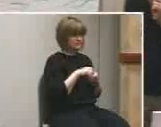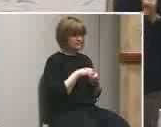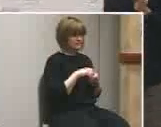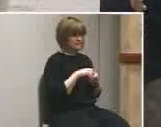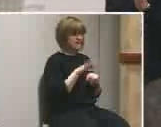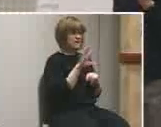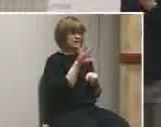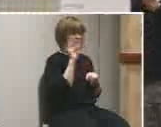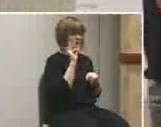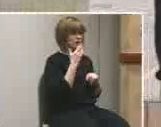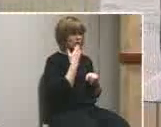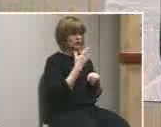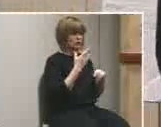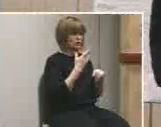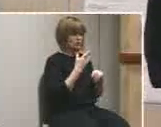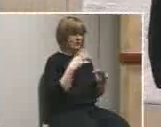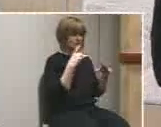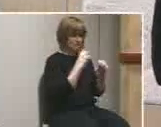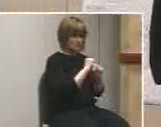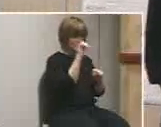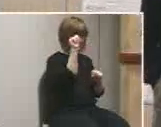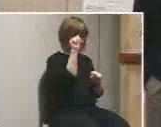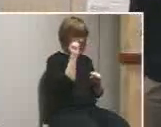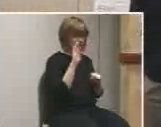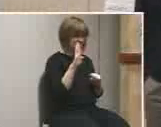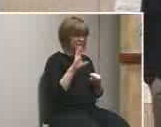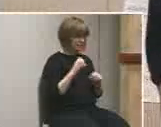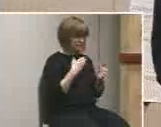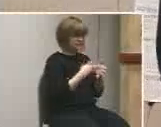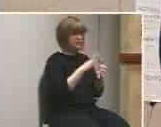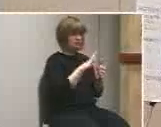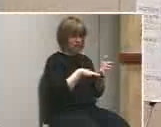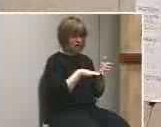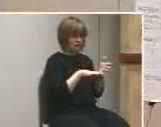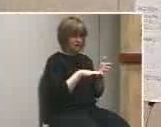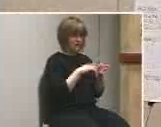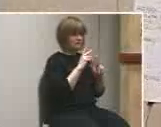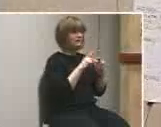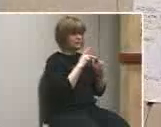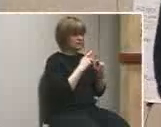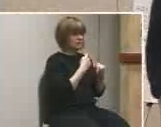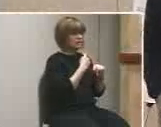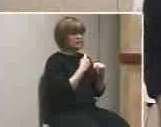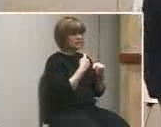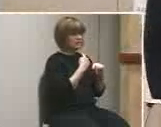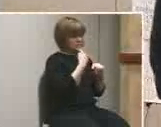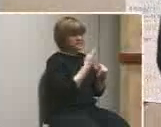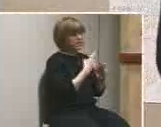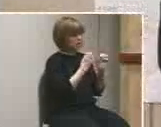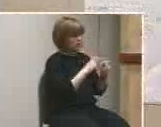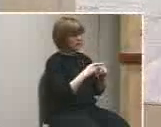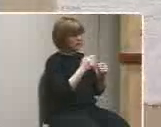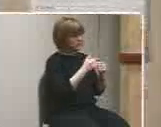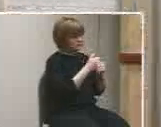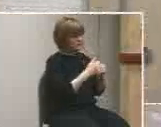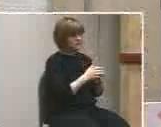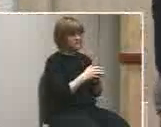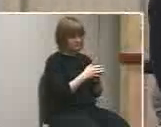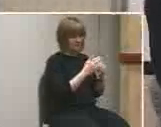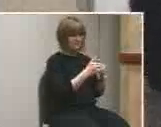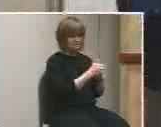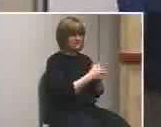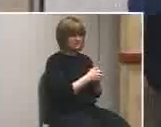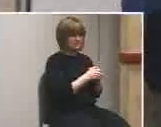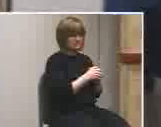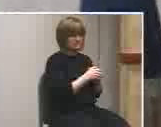of summarizing the ABC chart in a way that gets people right on the verge of saying, okay, now what do we do next? Jumping them right